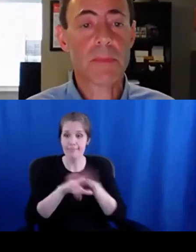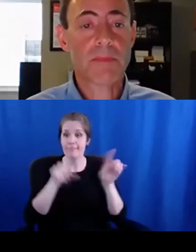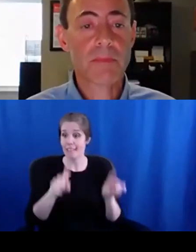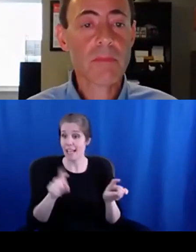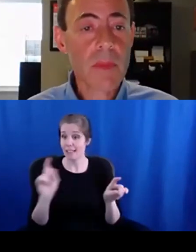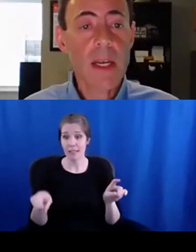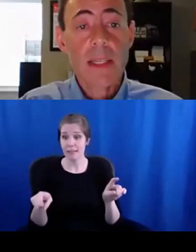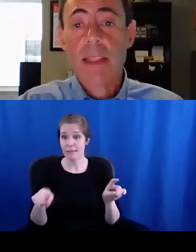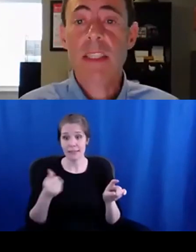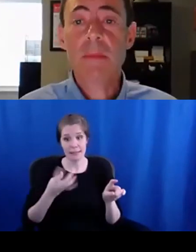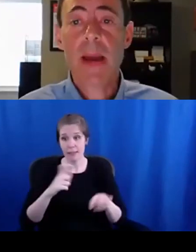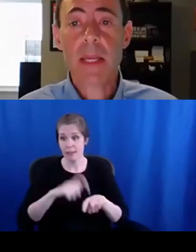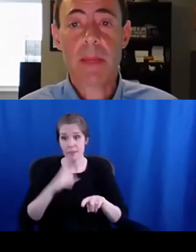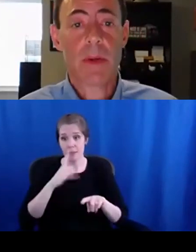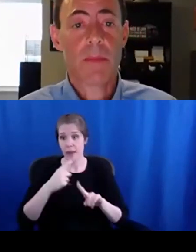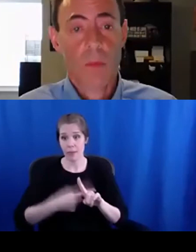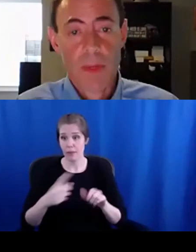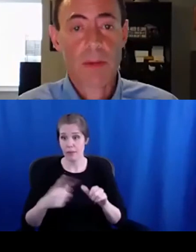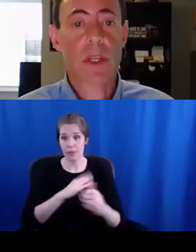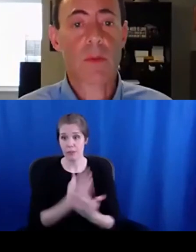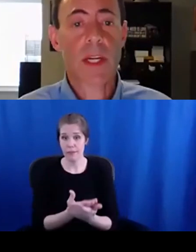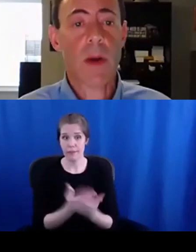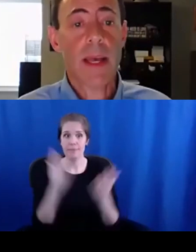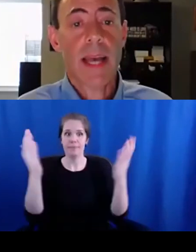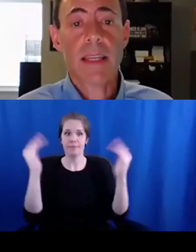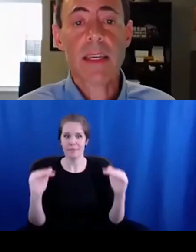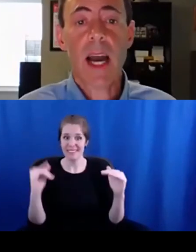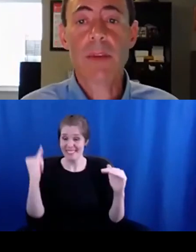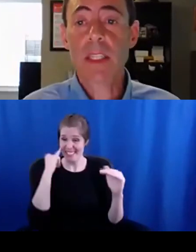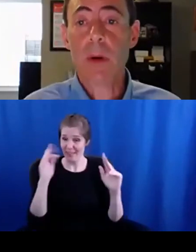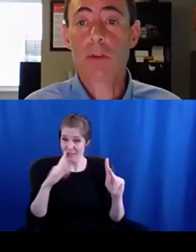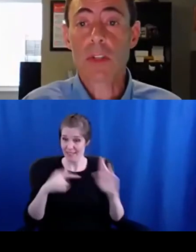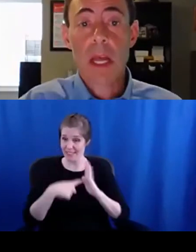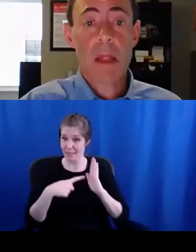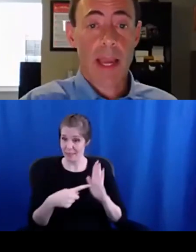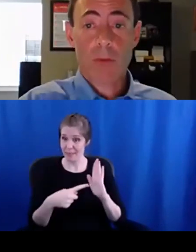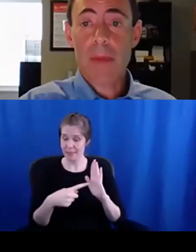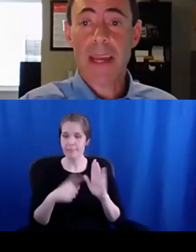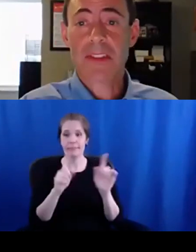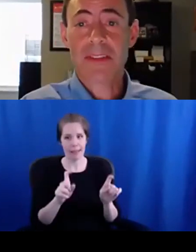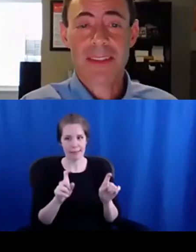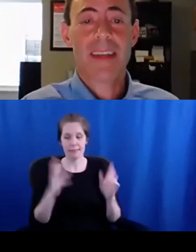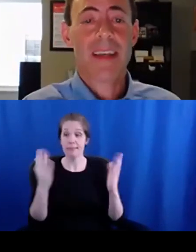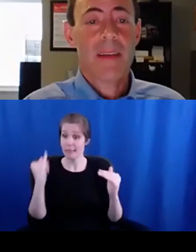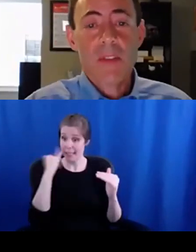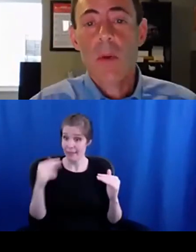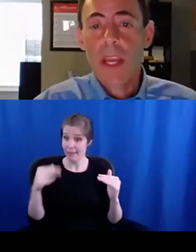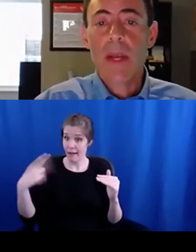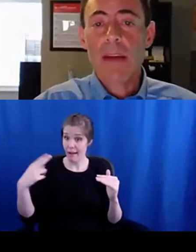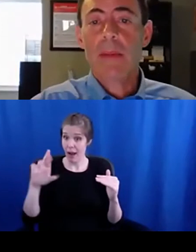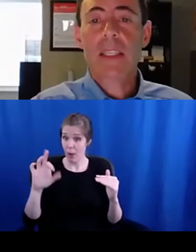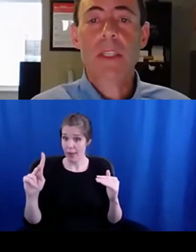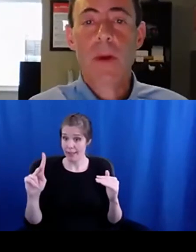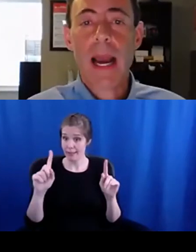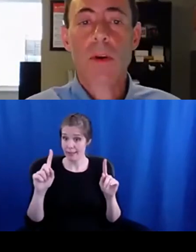observation. Testing symptomatic people, where we need a result right away, and testing high-risk exposures like roommates. So here we